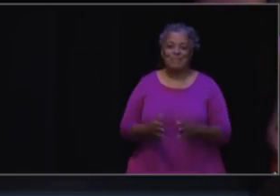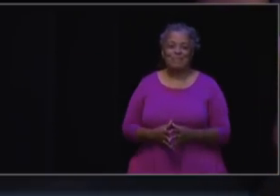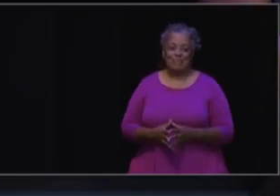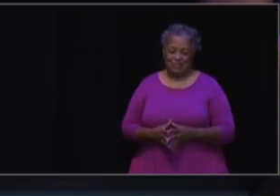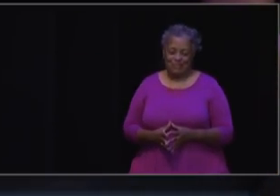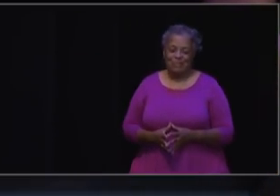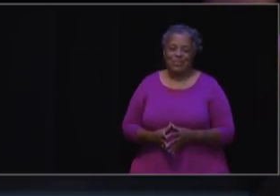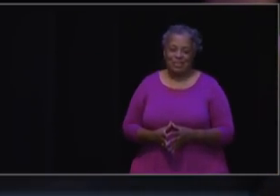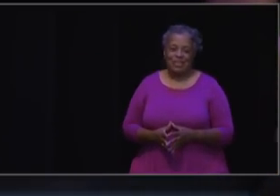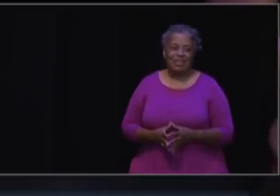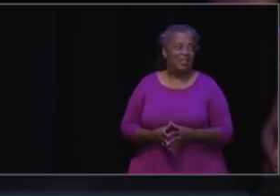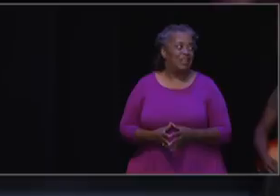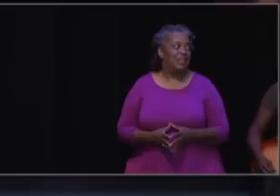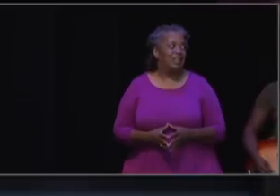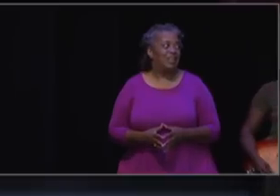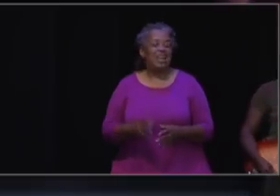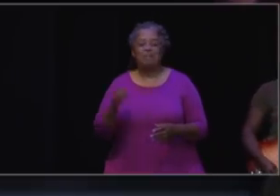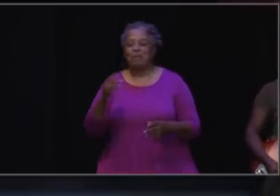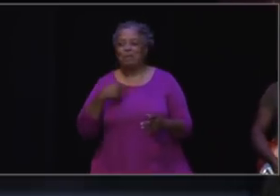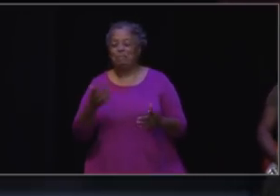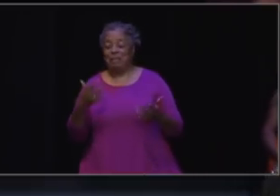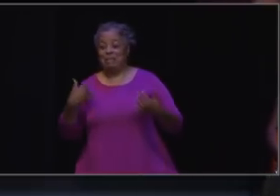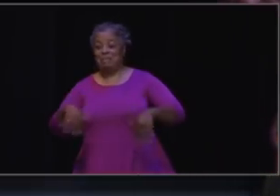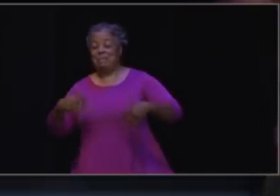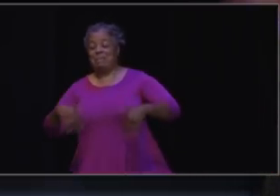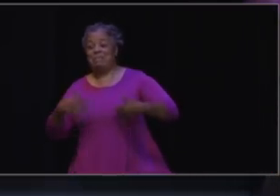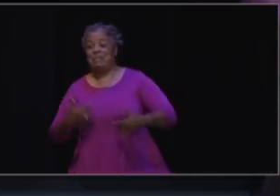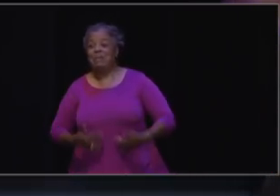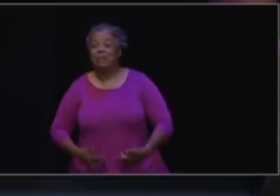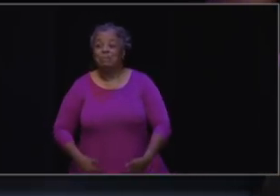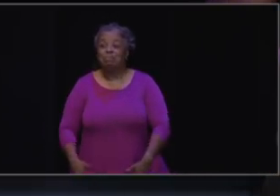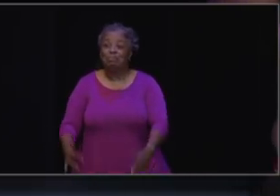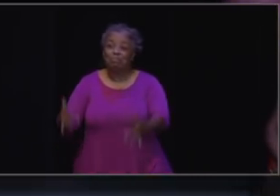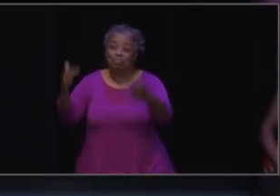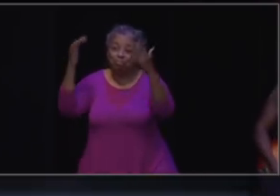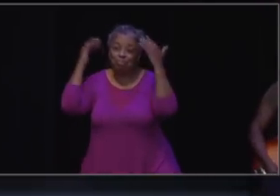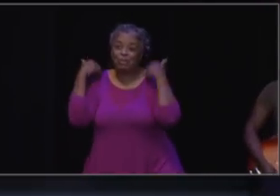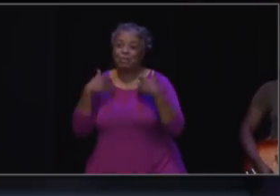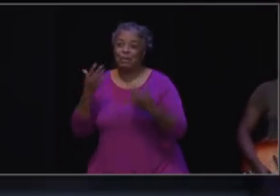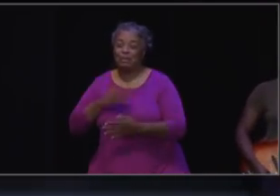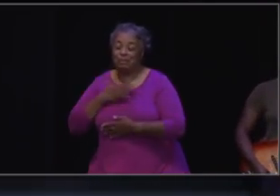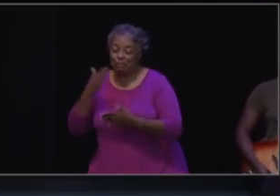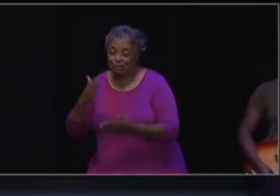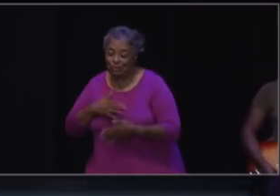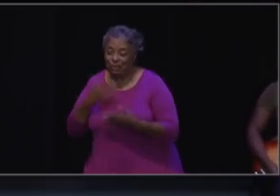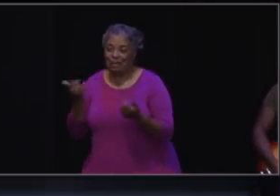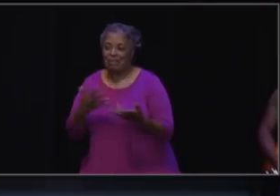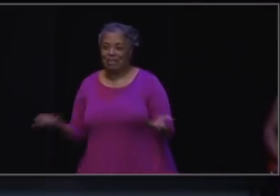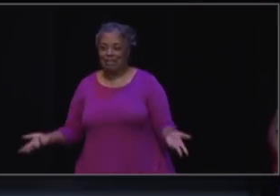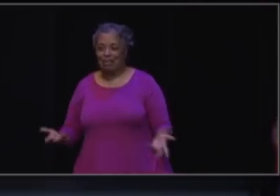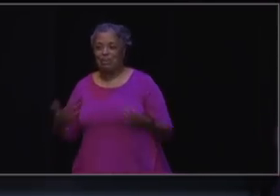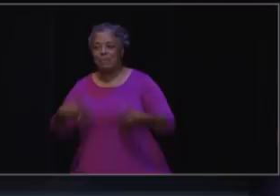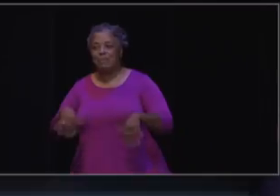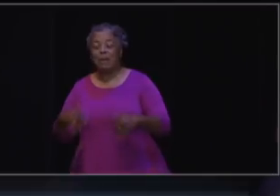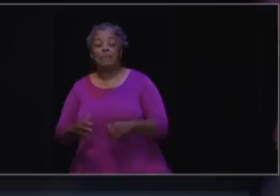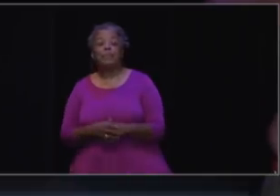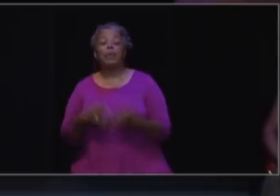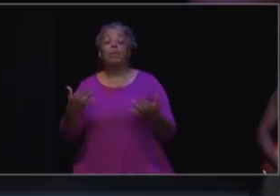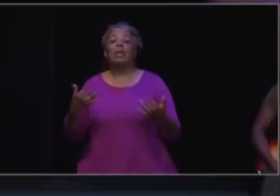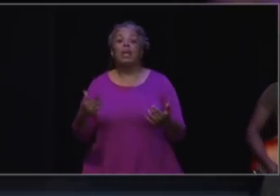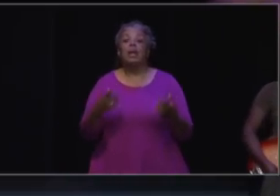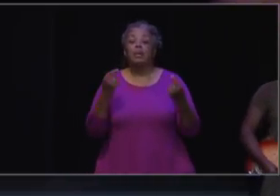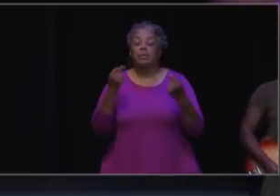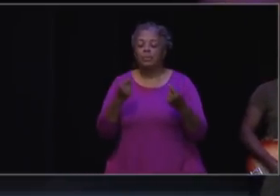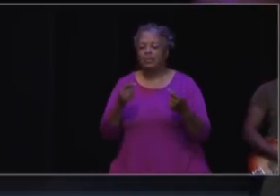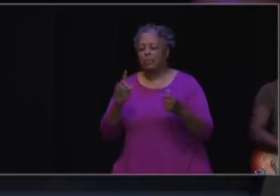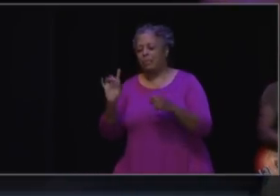man. I'm kind of overwhelmed with joy and all of that stuff. So, all right, do me a favor. Close